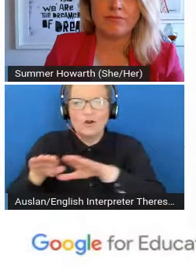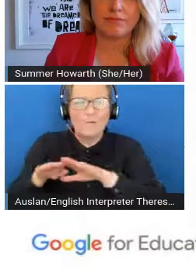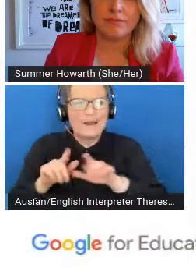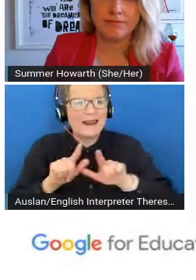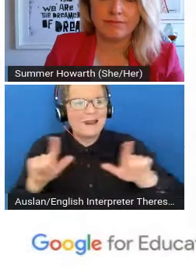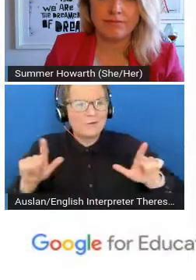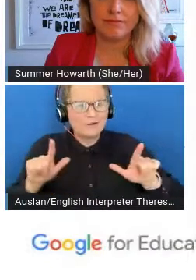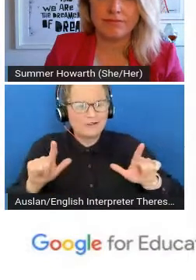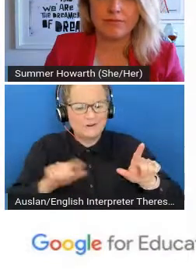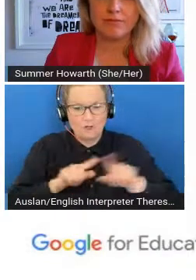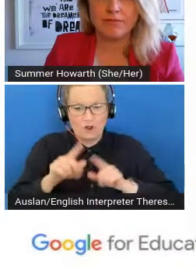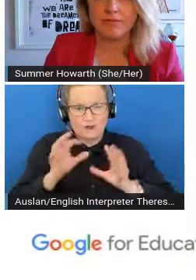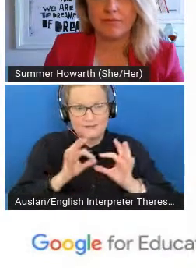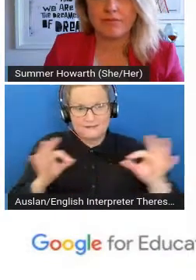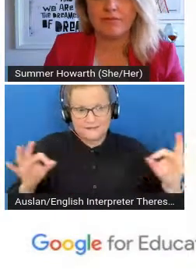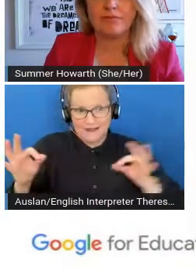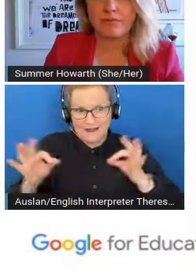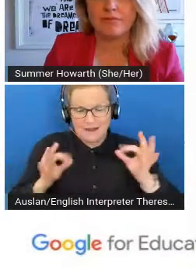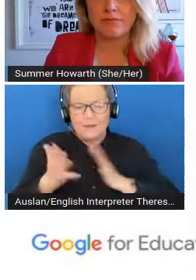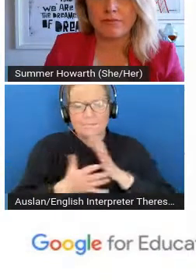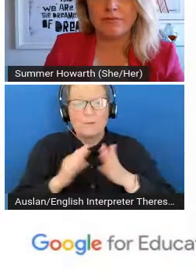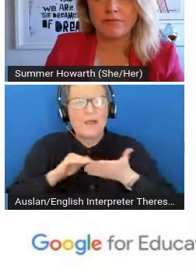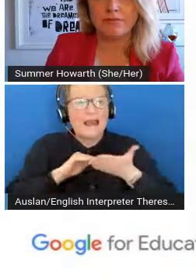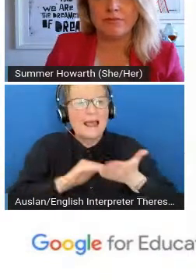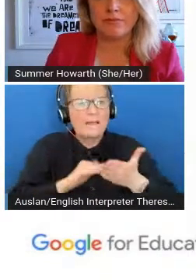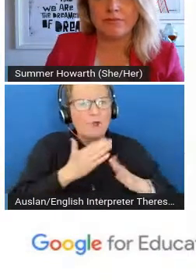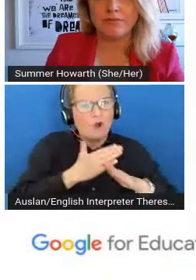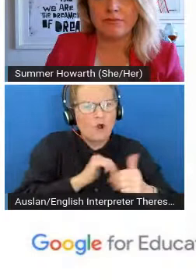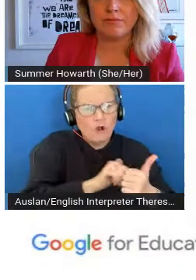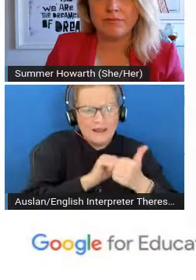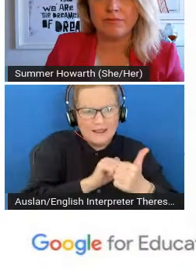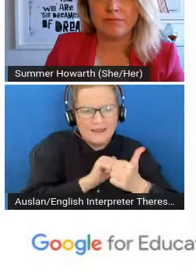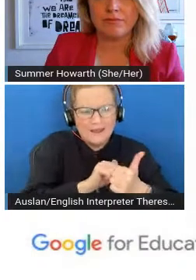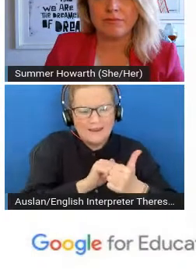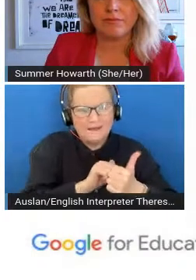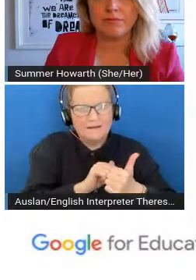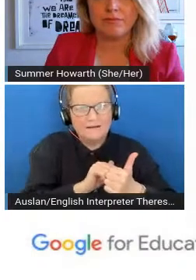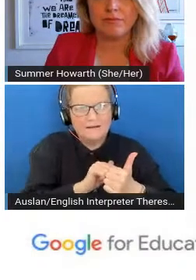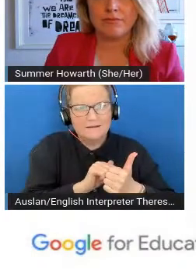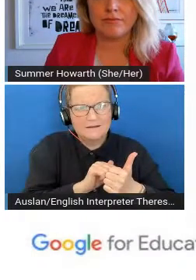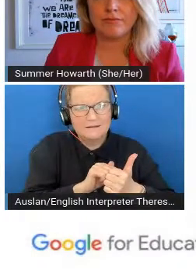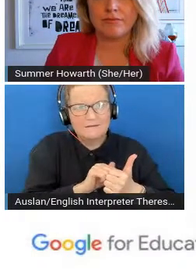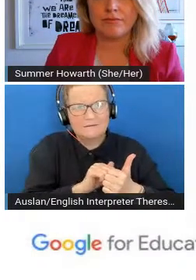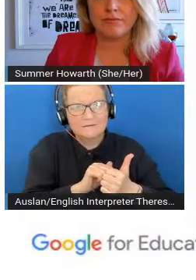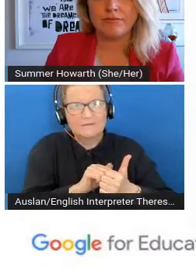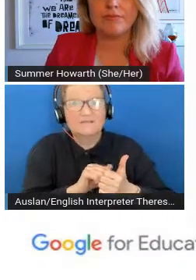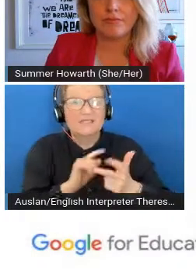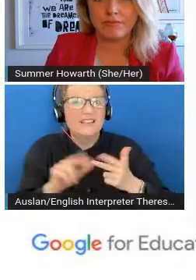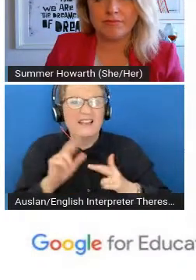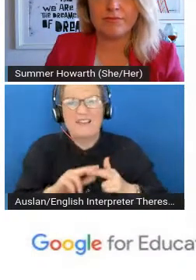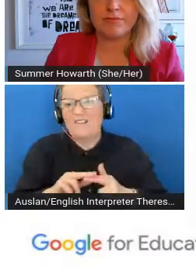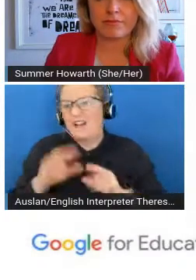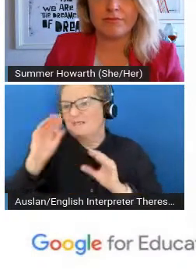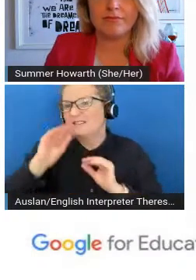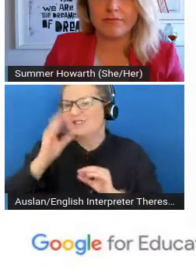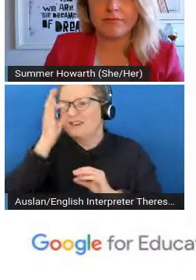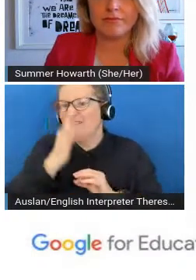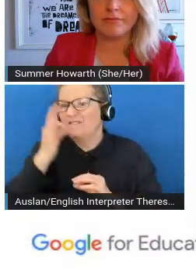can help not only our colleagues to understand what we're doing, maybe when I'm teaching French in my year 12